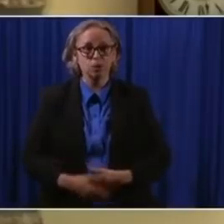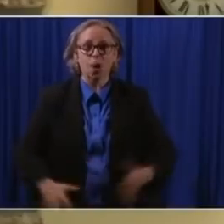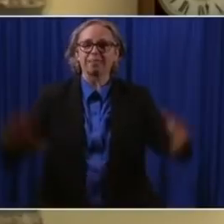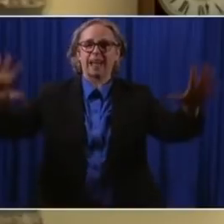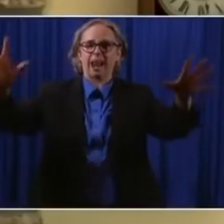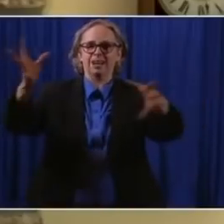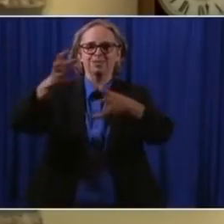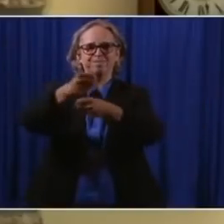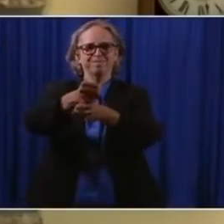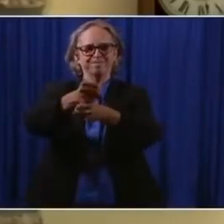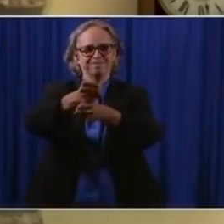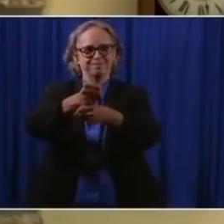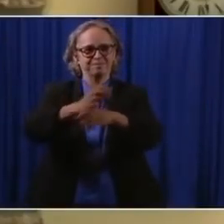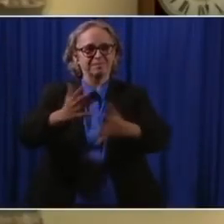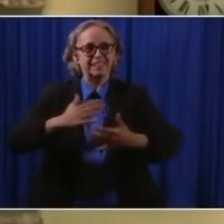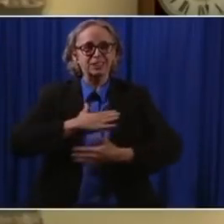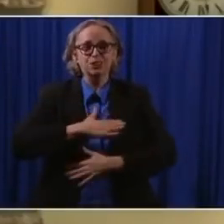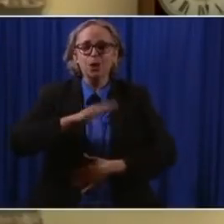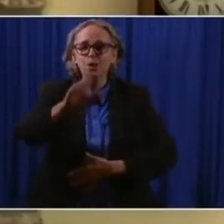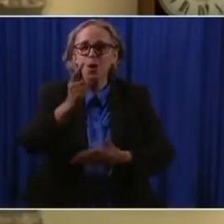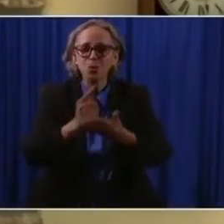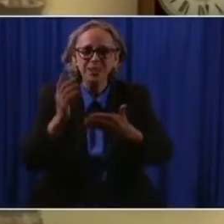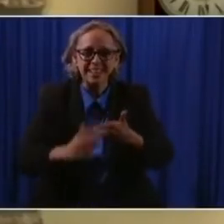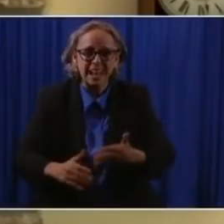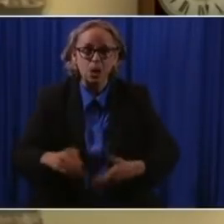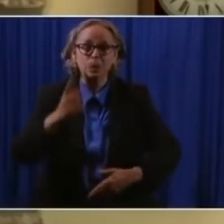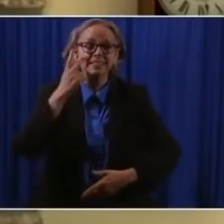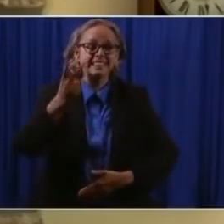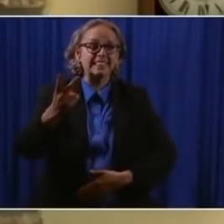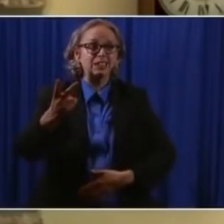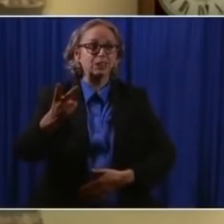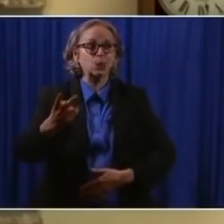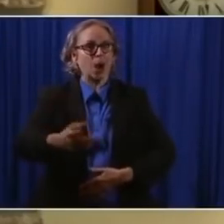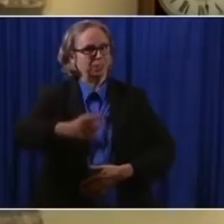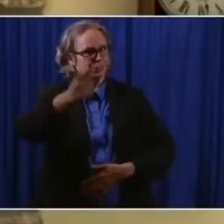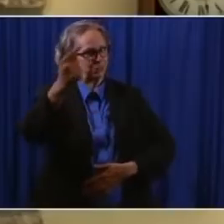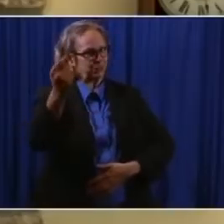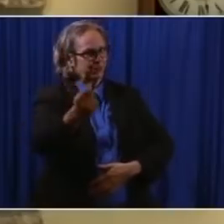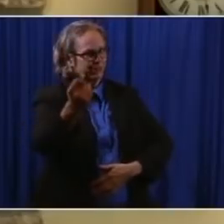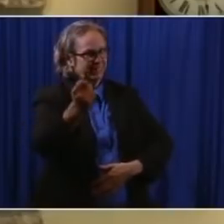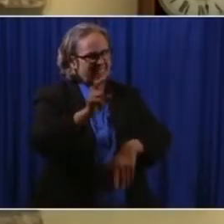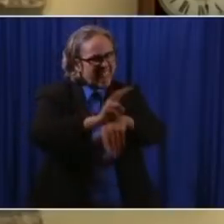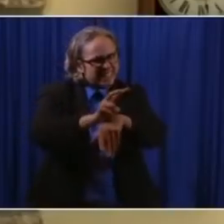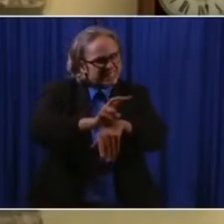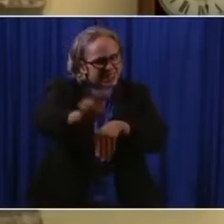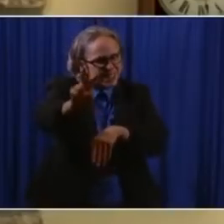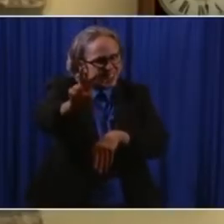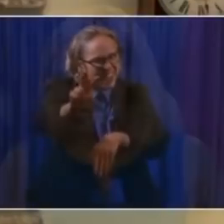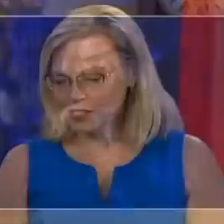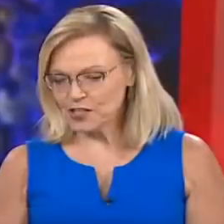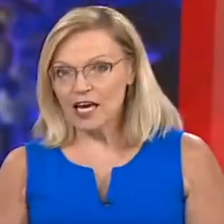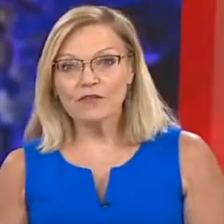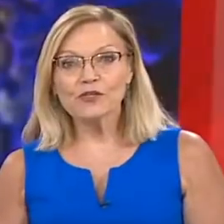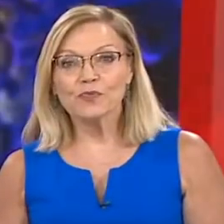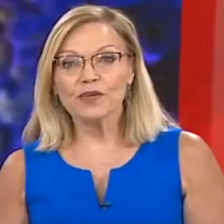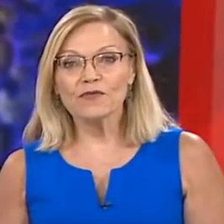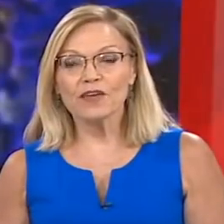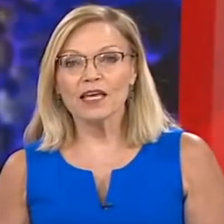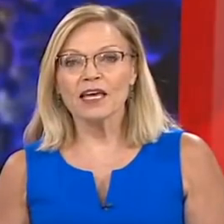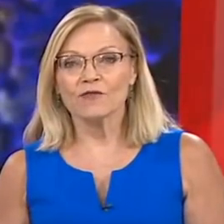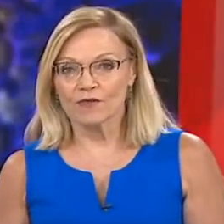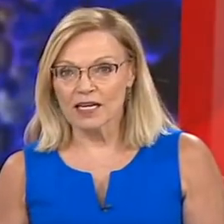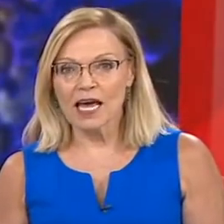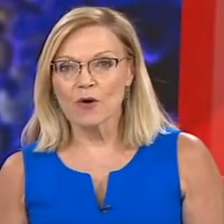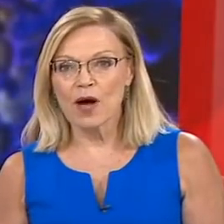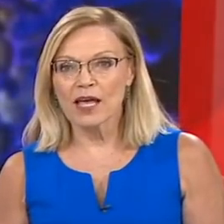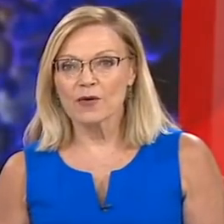everyone has a nice weekend, and look forward to seeing you at 2 o'clock on Tuesday. Thank you. Been listening to the governor's